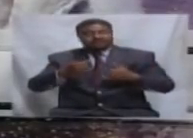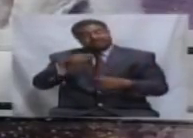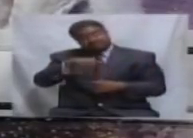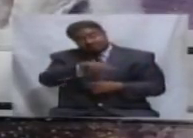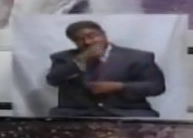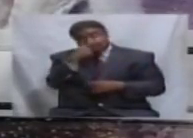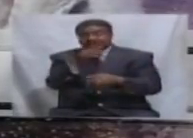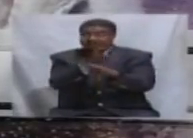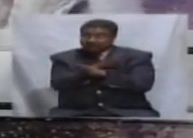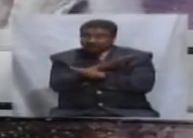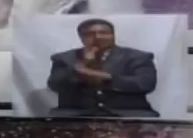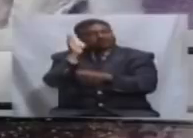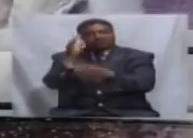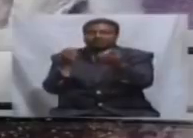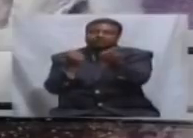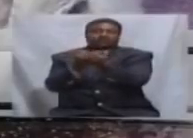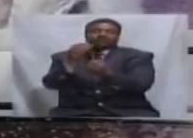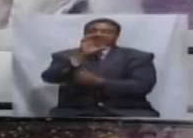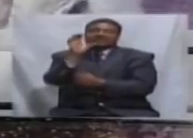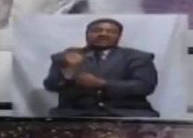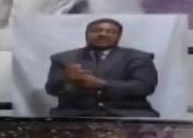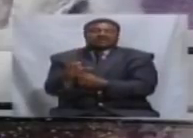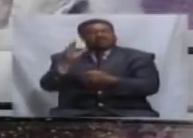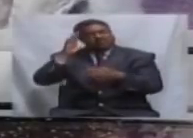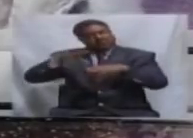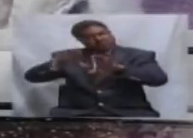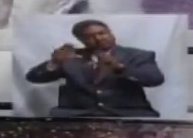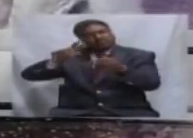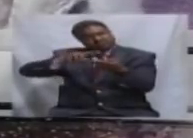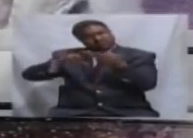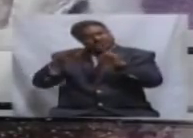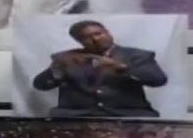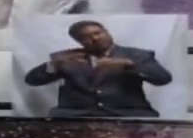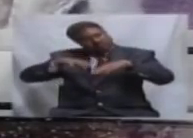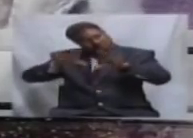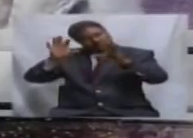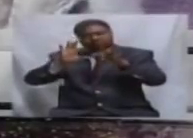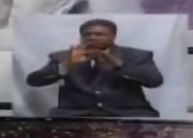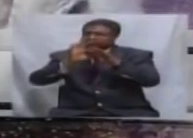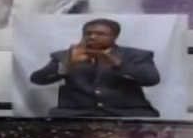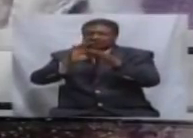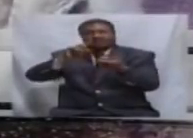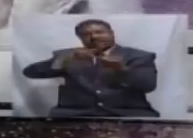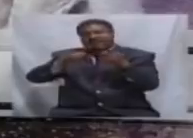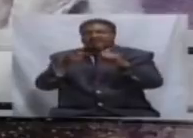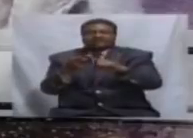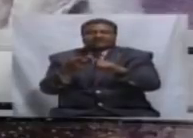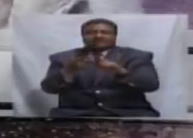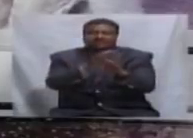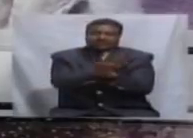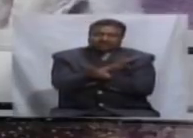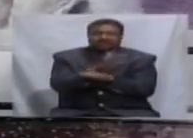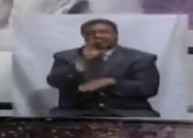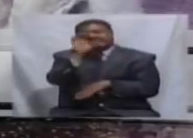the Zambian government's support and desire to continue building on the existing excellent bilateral relations between Zambia and